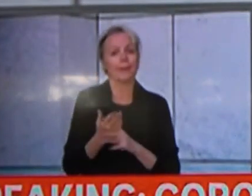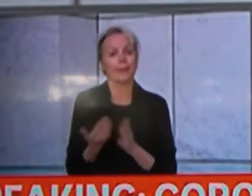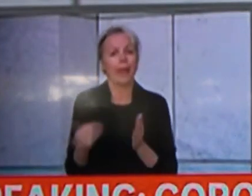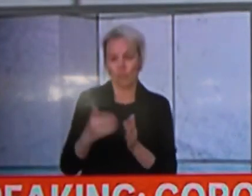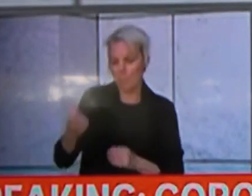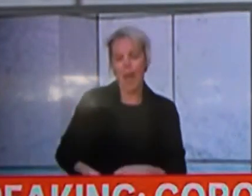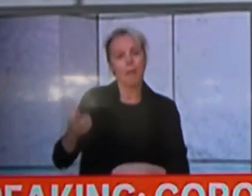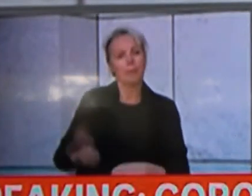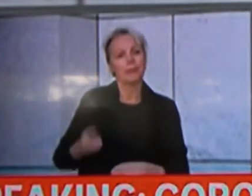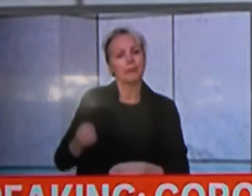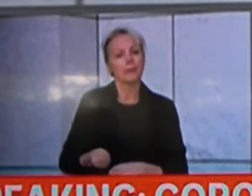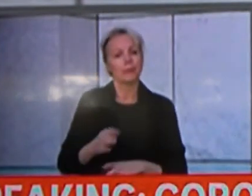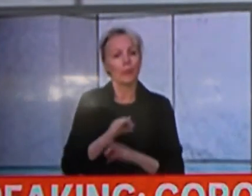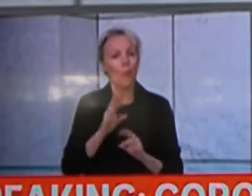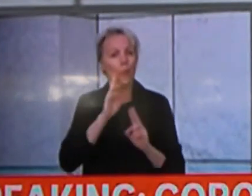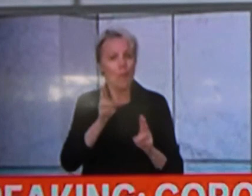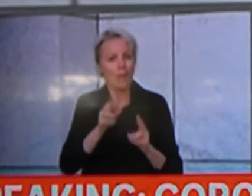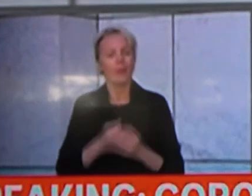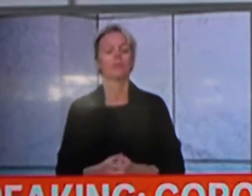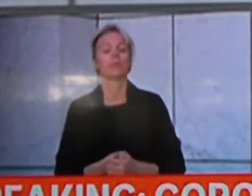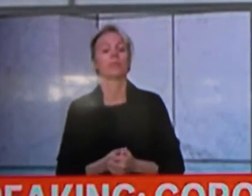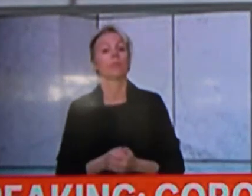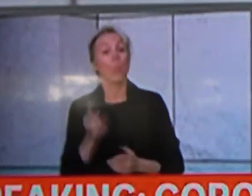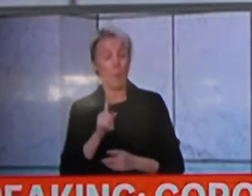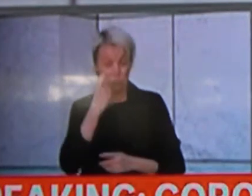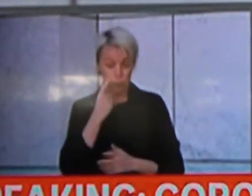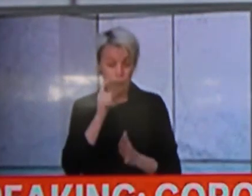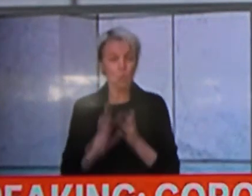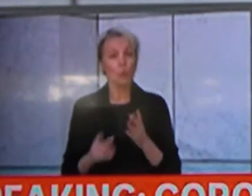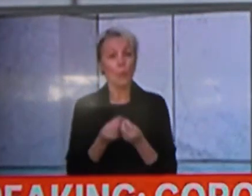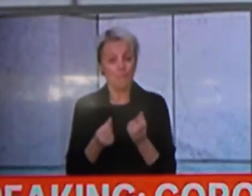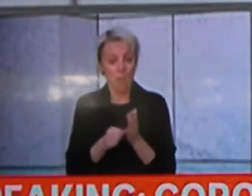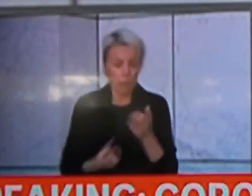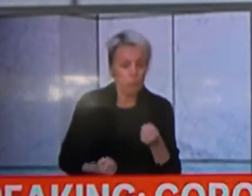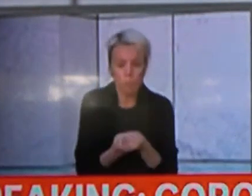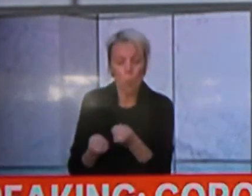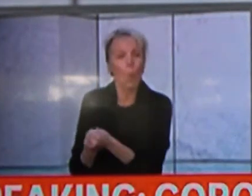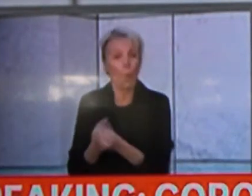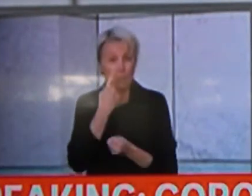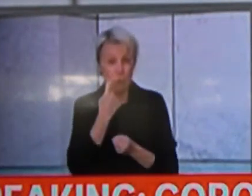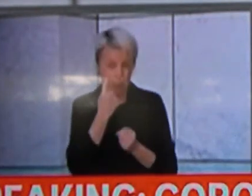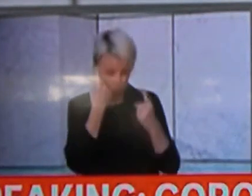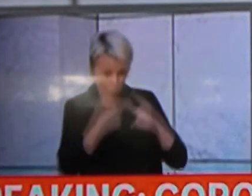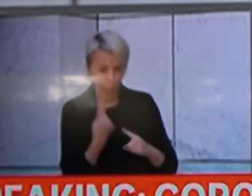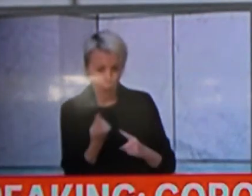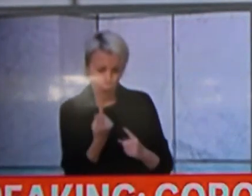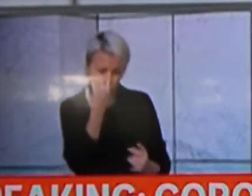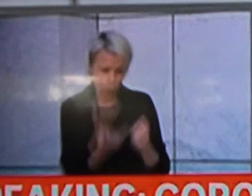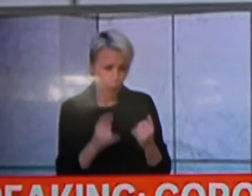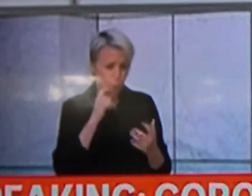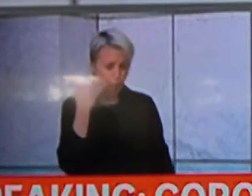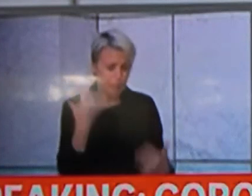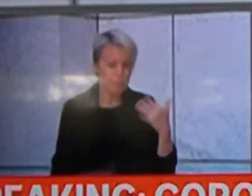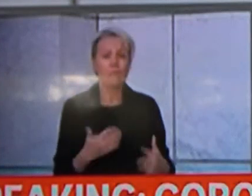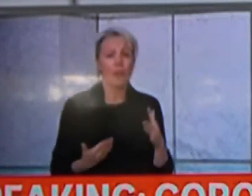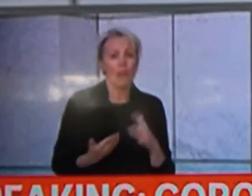earning. But what we're trying to do with this package is ensure it's targeted to those who will feel the blow first and most, and